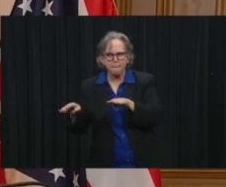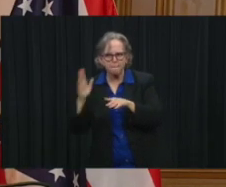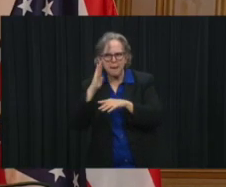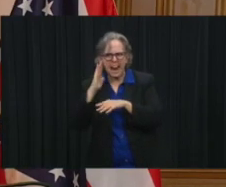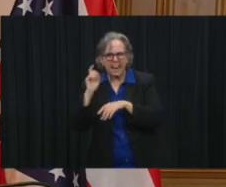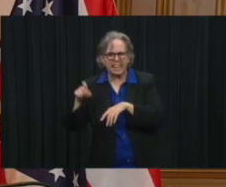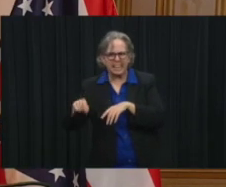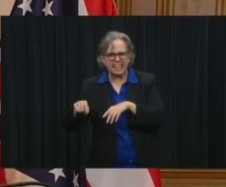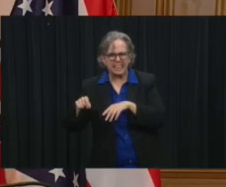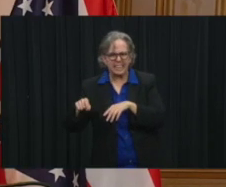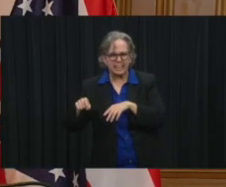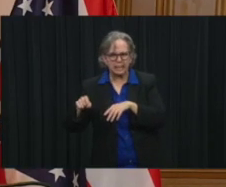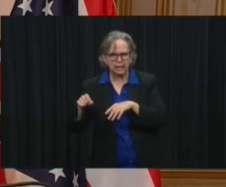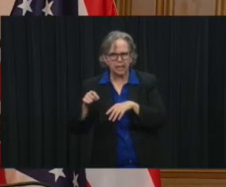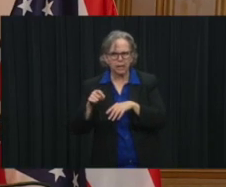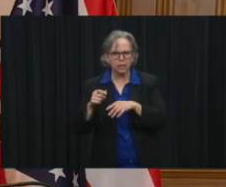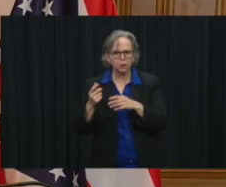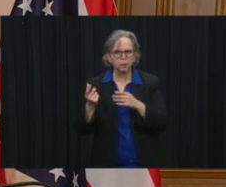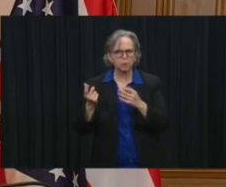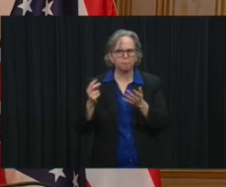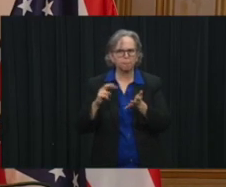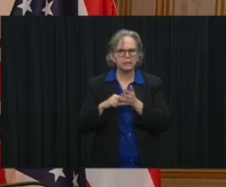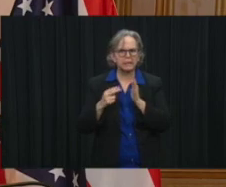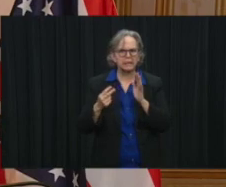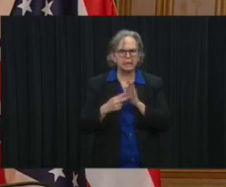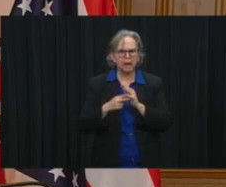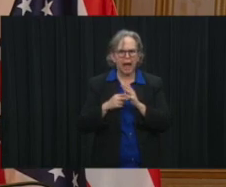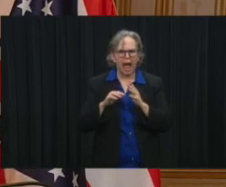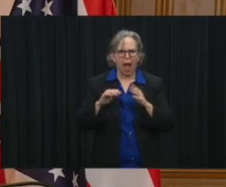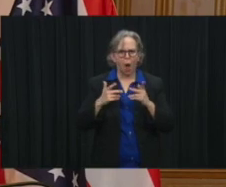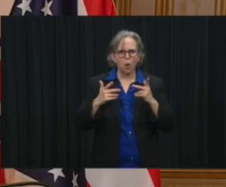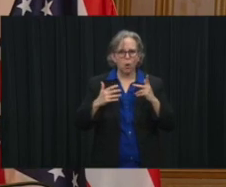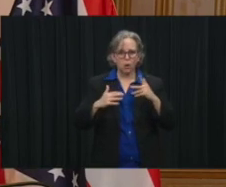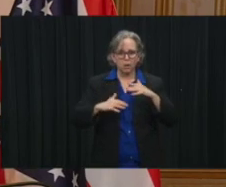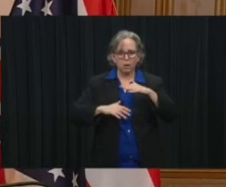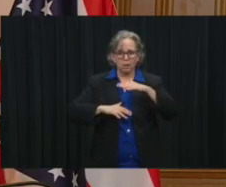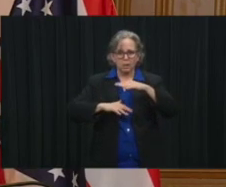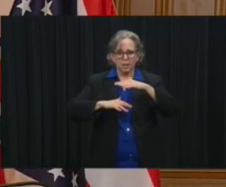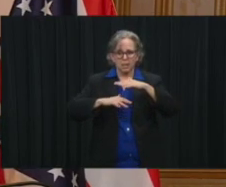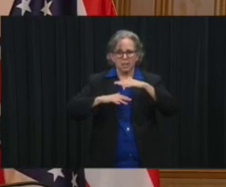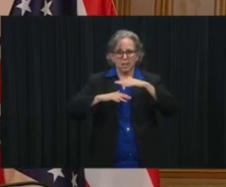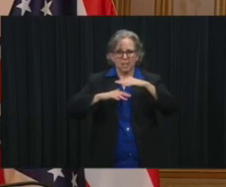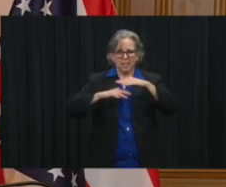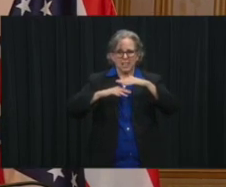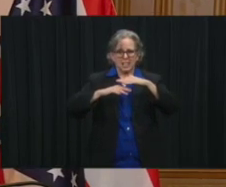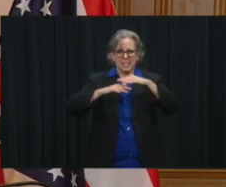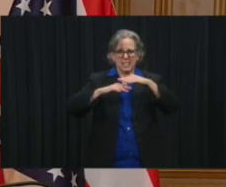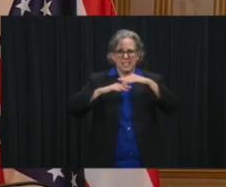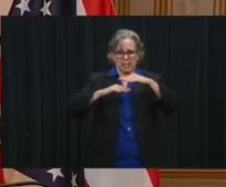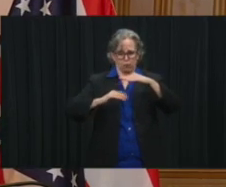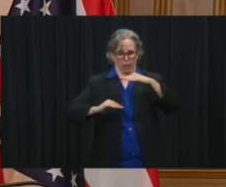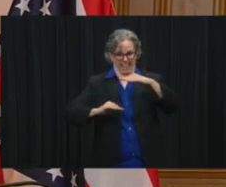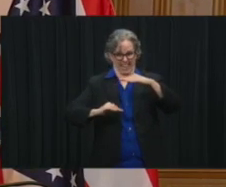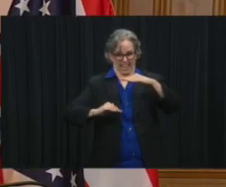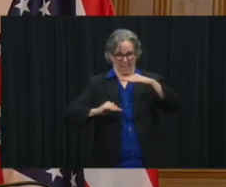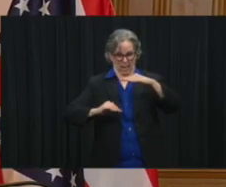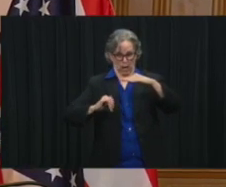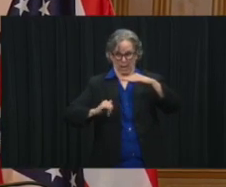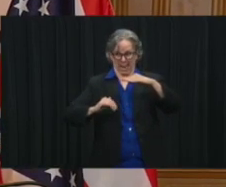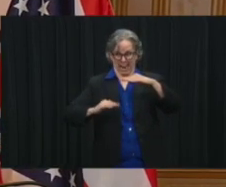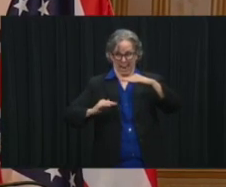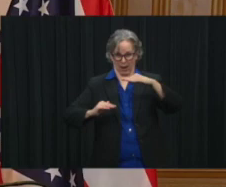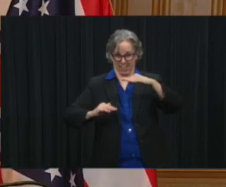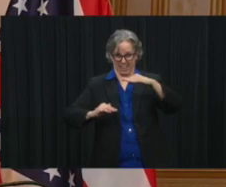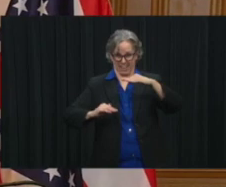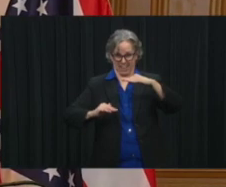that means our capacity is somewhere in this area here. So they're telling us now 2 to 3 times, and we really ought to plan for 3 times.